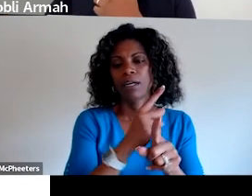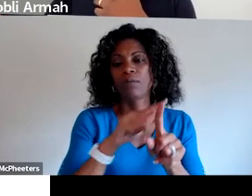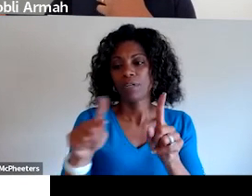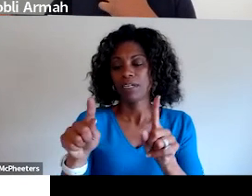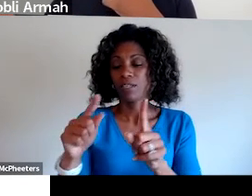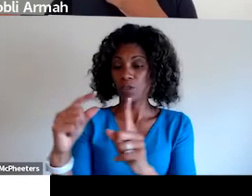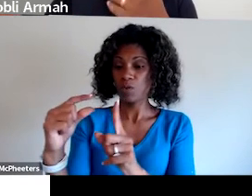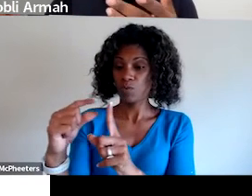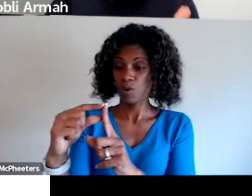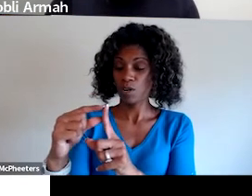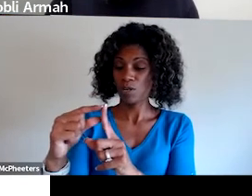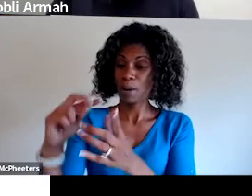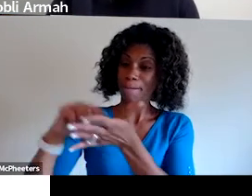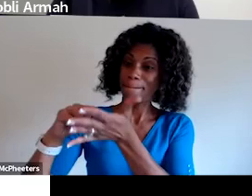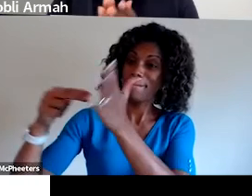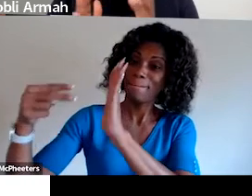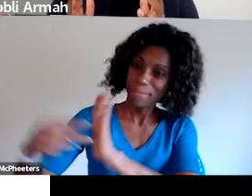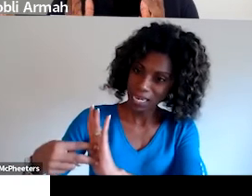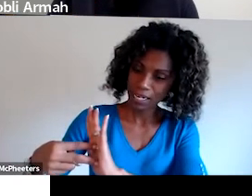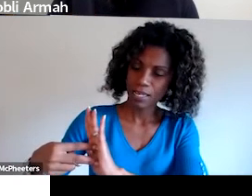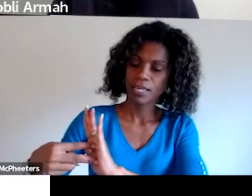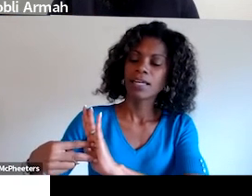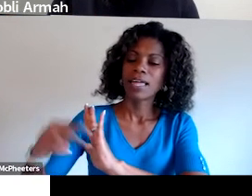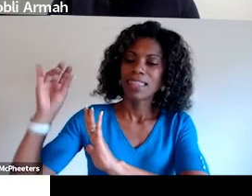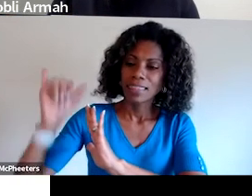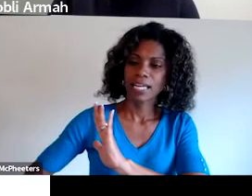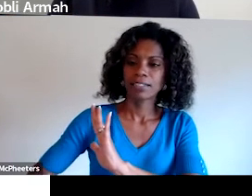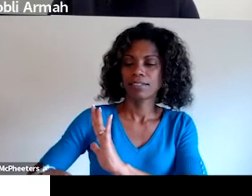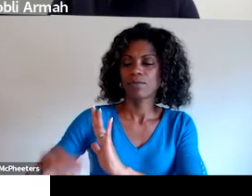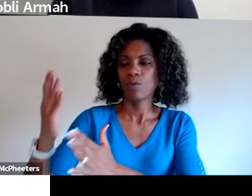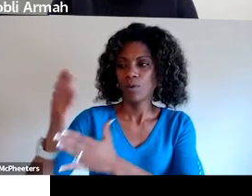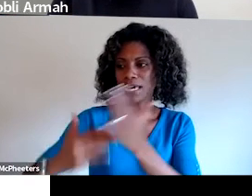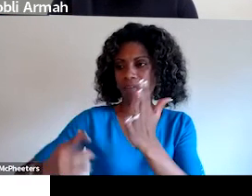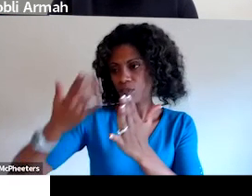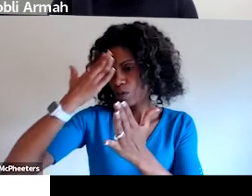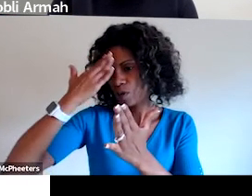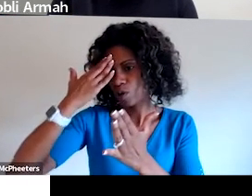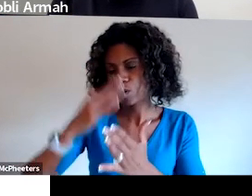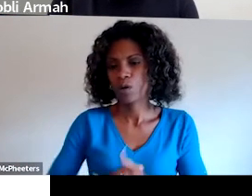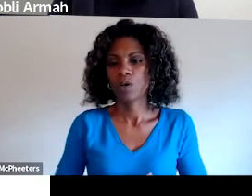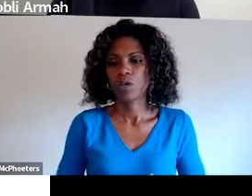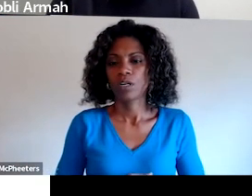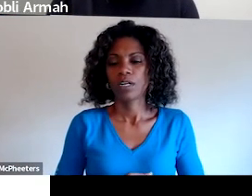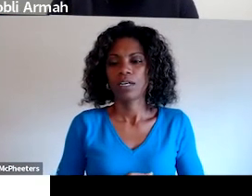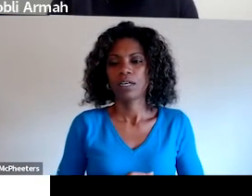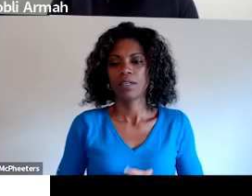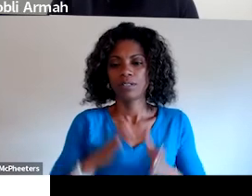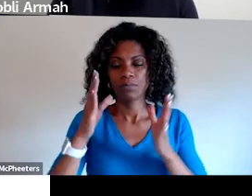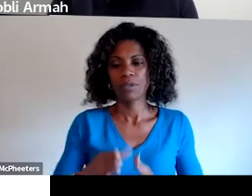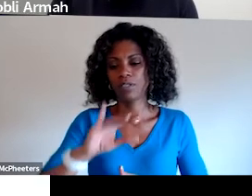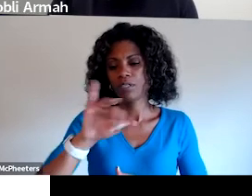now? One of the organizations that I encourage everyone to look to is John Powell's Belonging